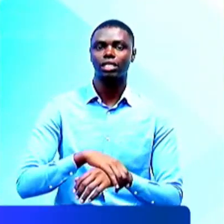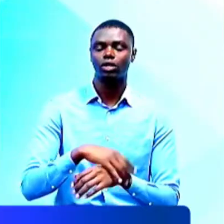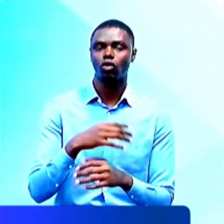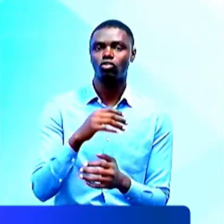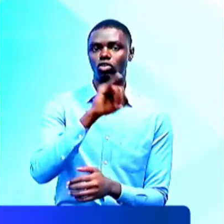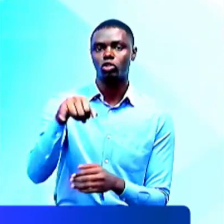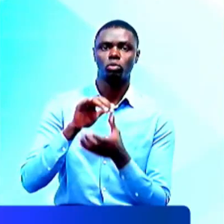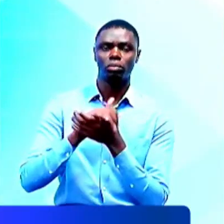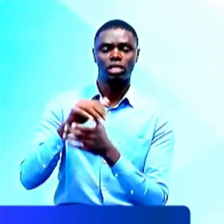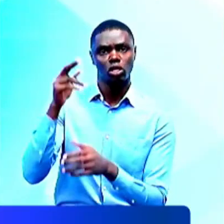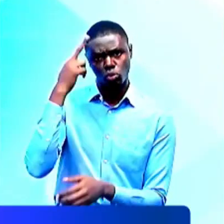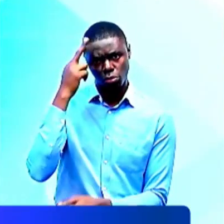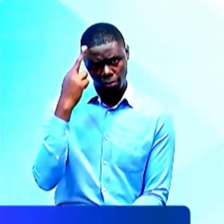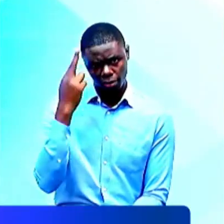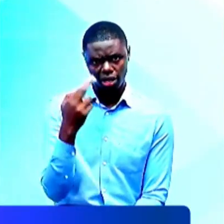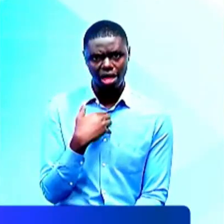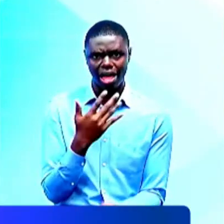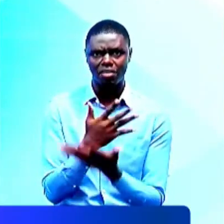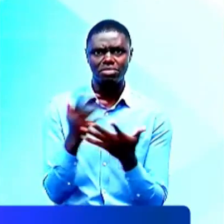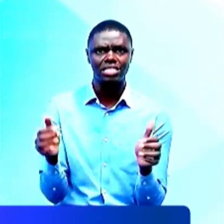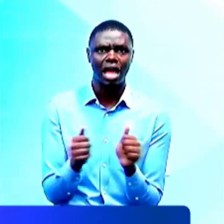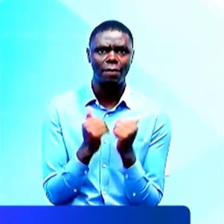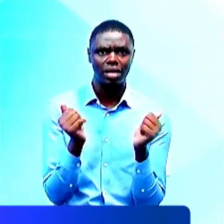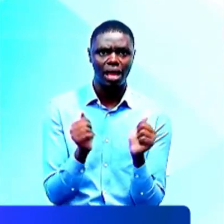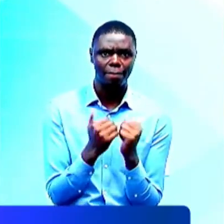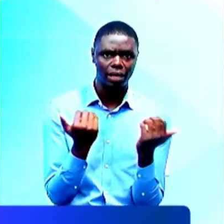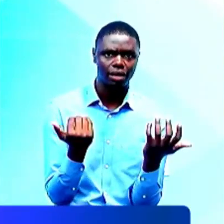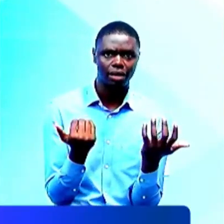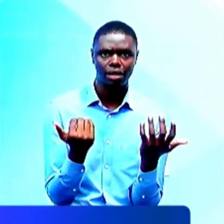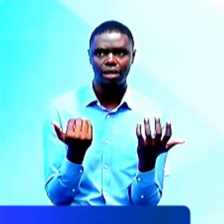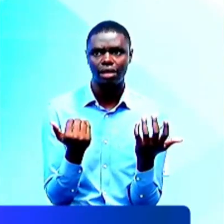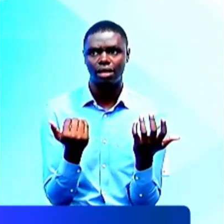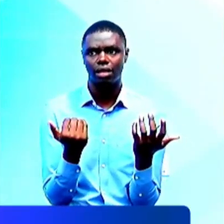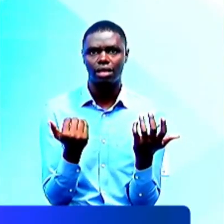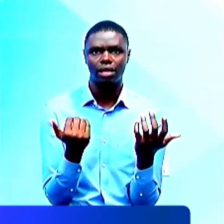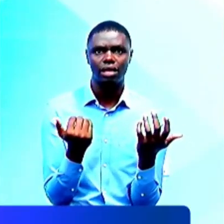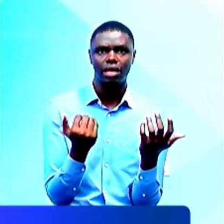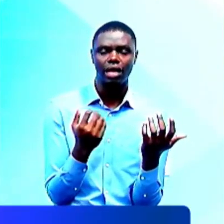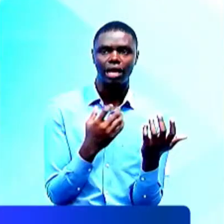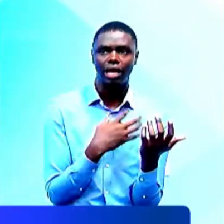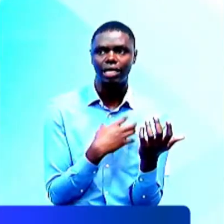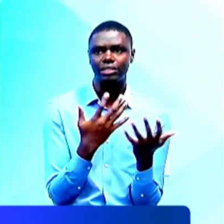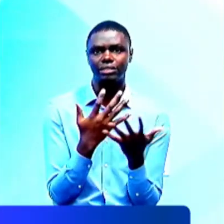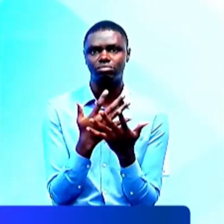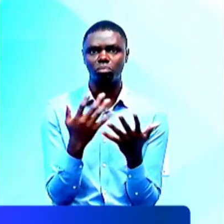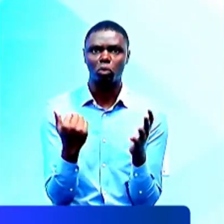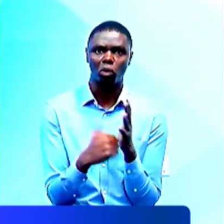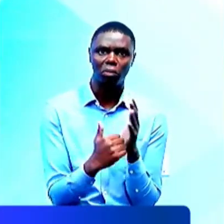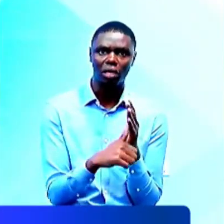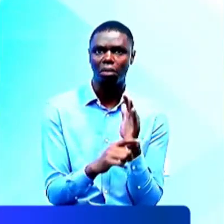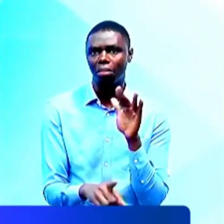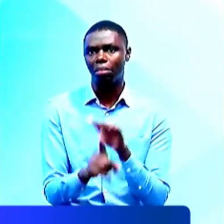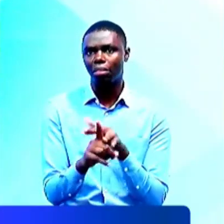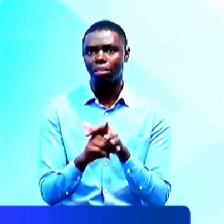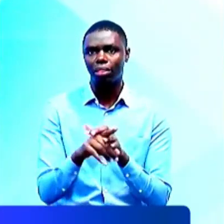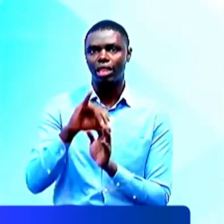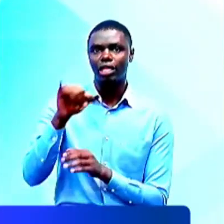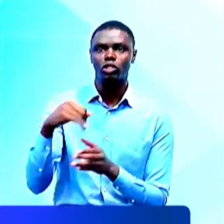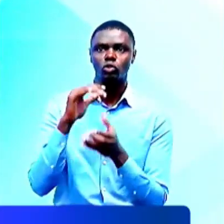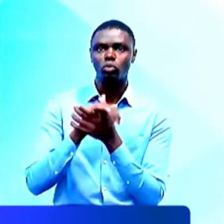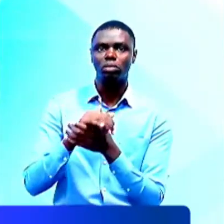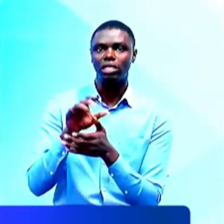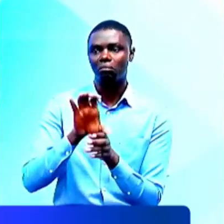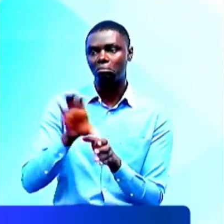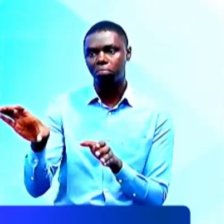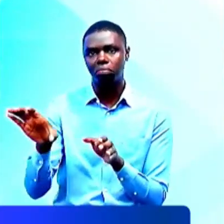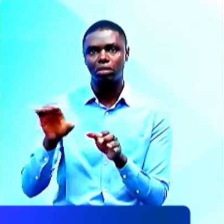remember there were things that happened and factions came in between, and Jubilee 1 went this side